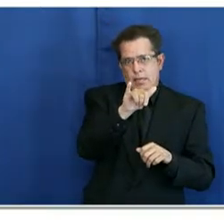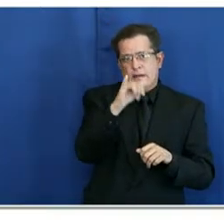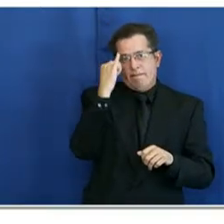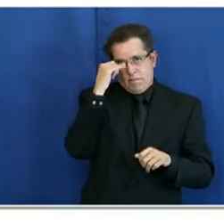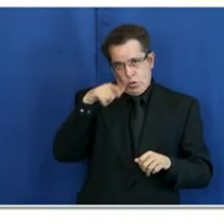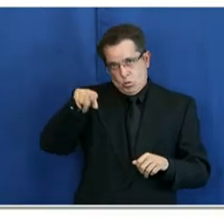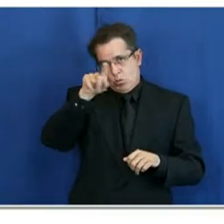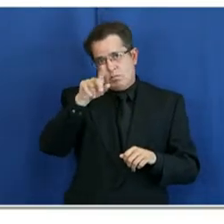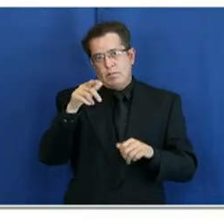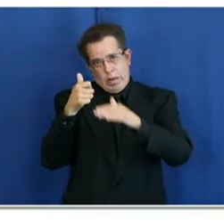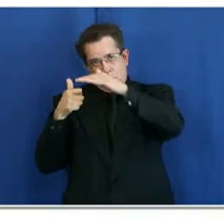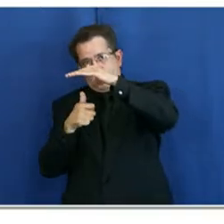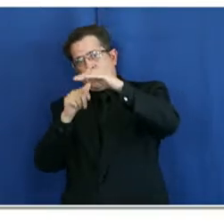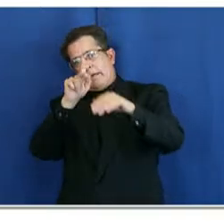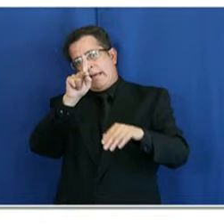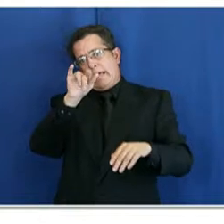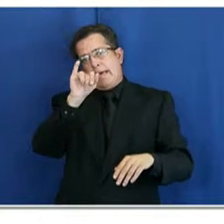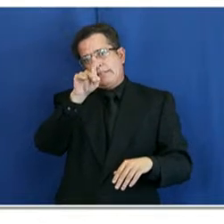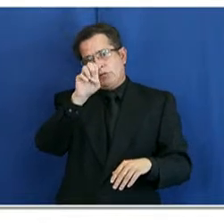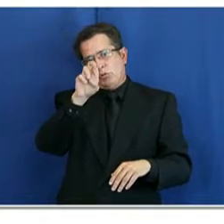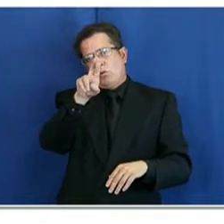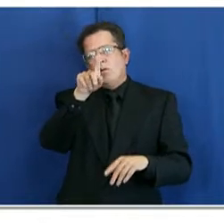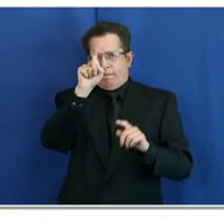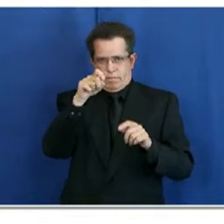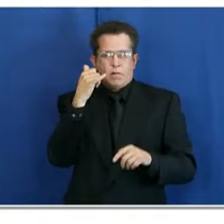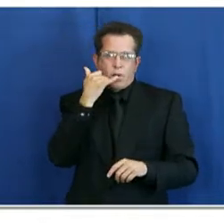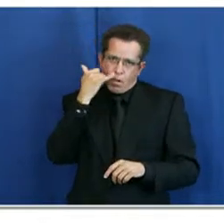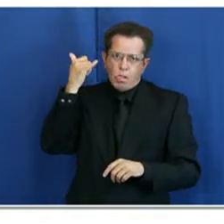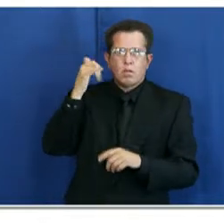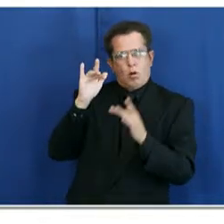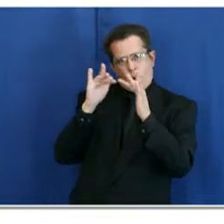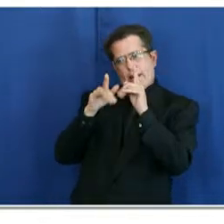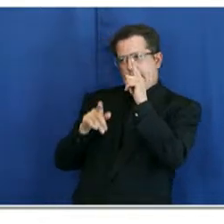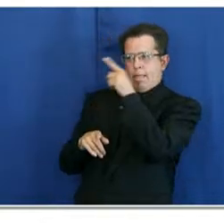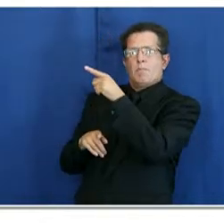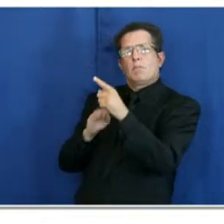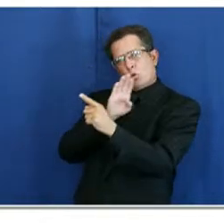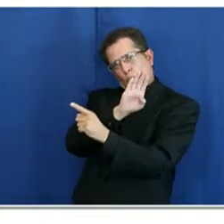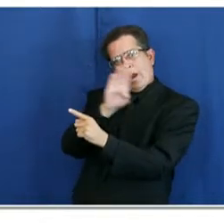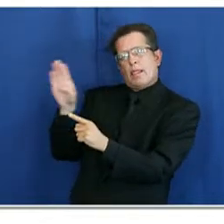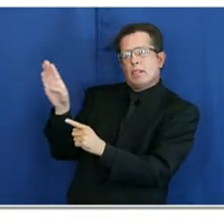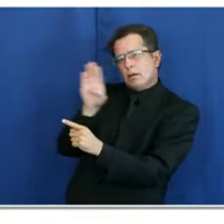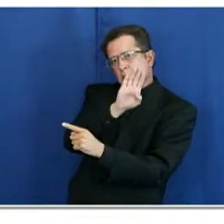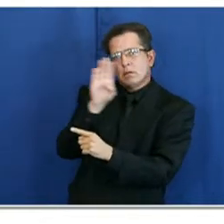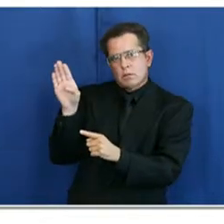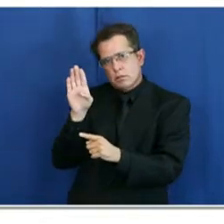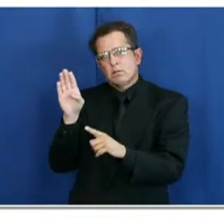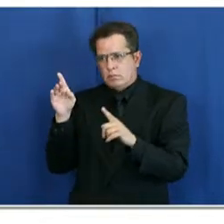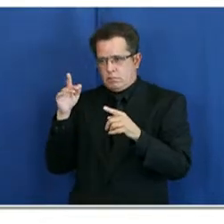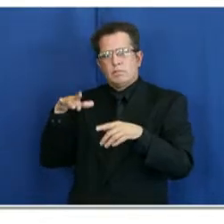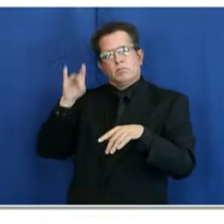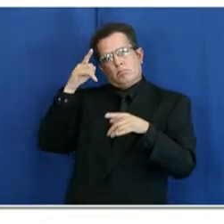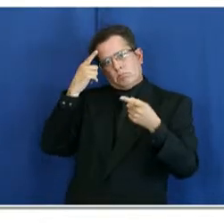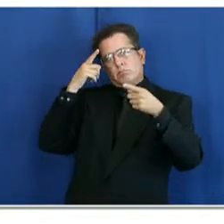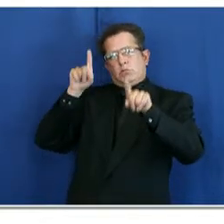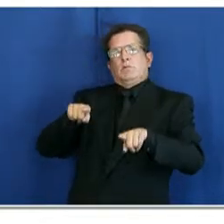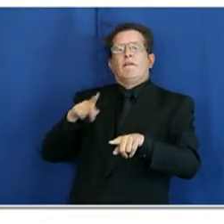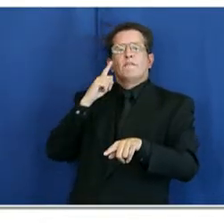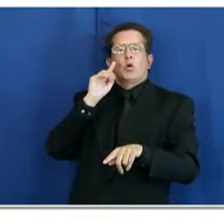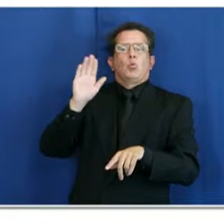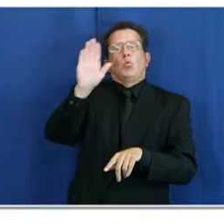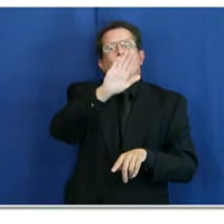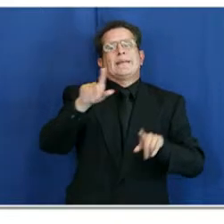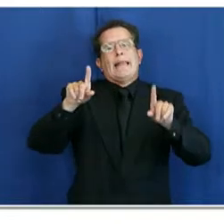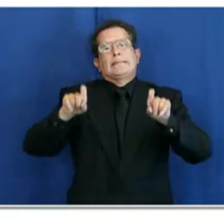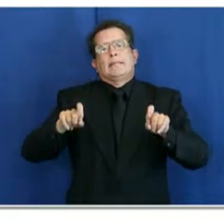a Kaiser patient, you would need to contact them directly in order to facilitate a conversation about your